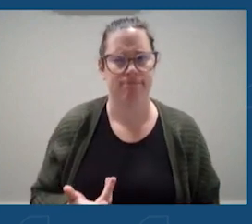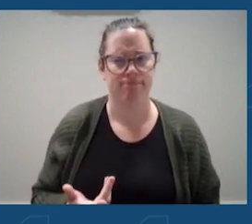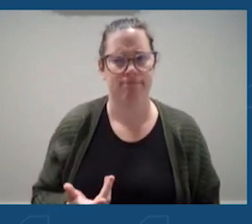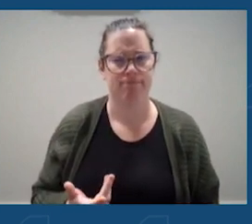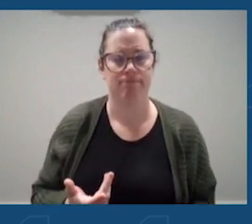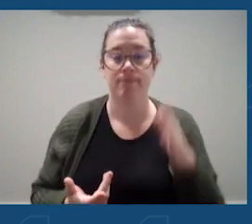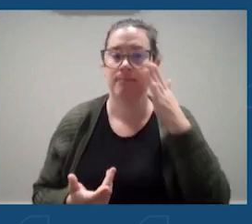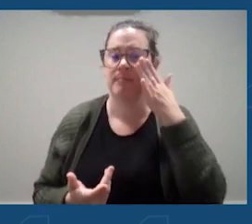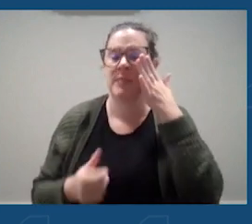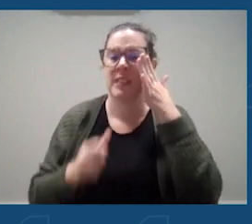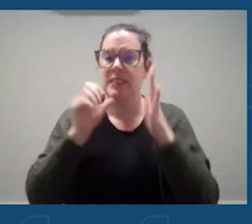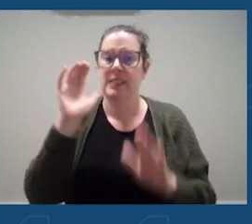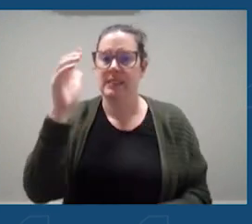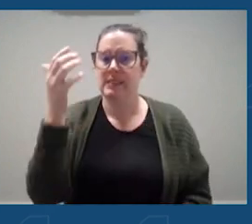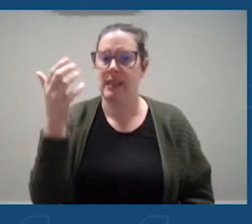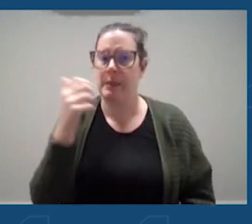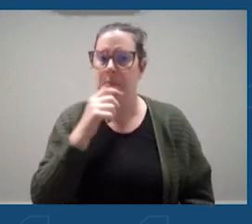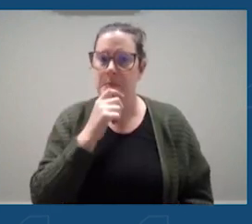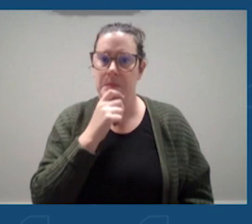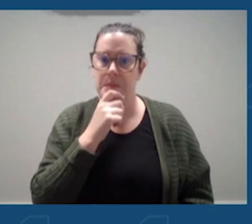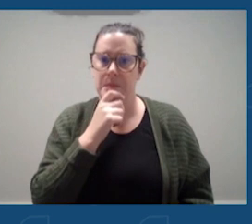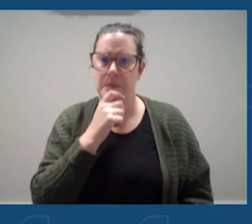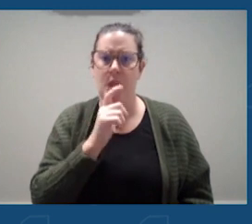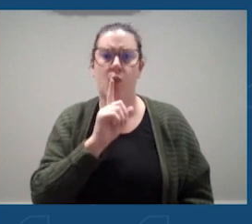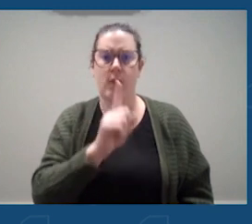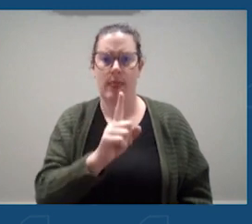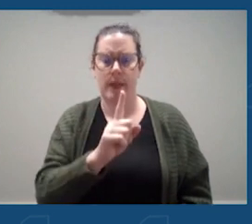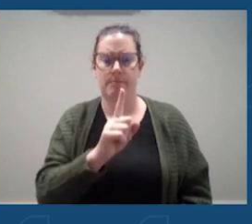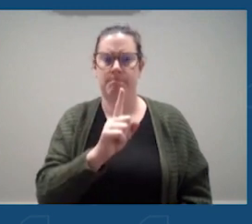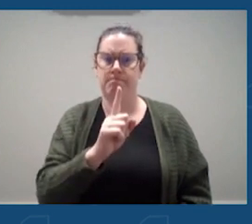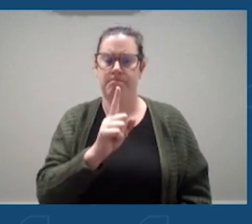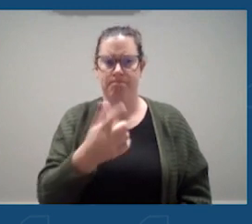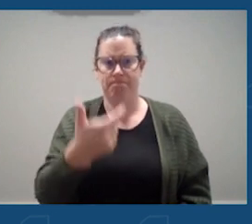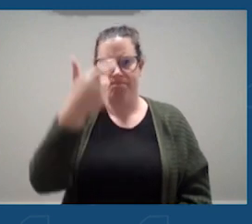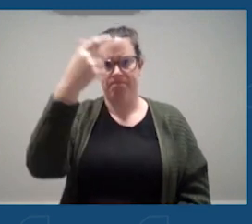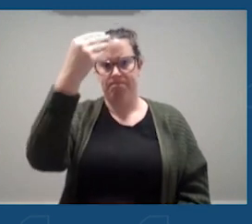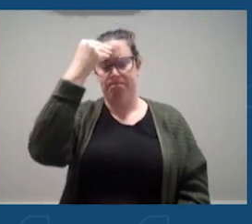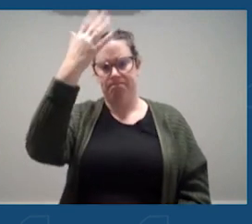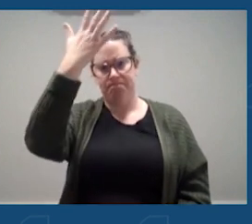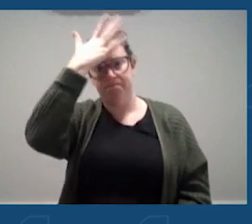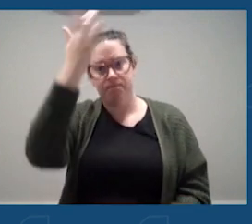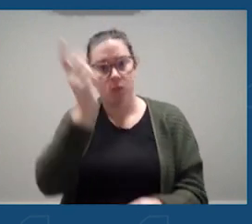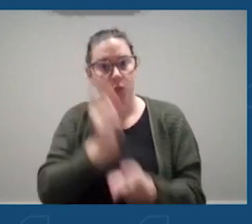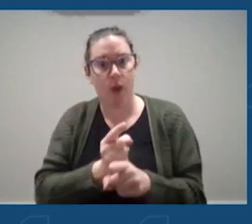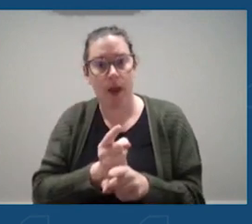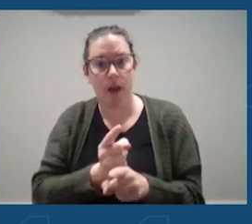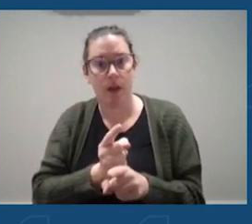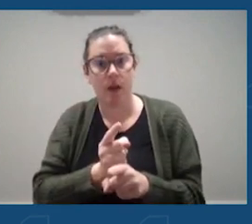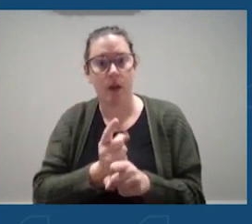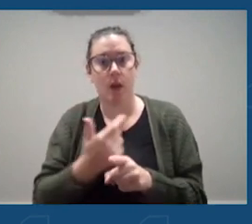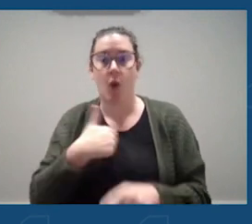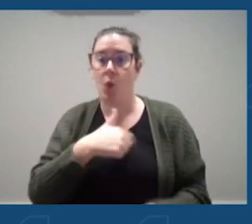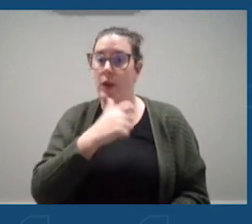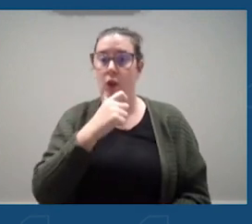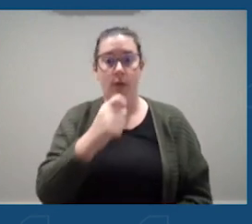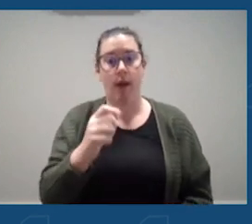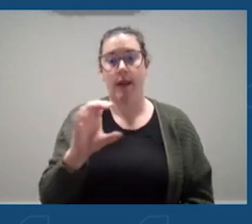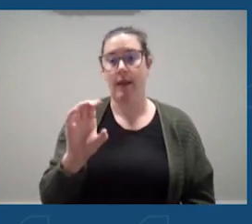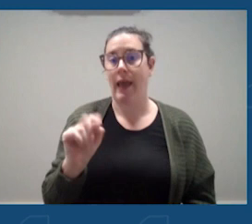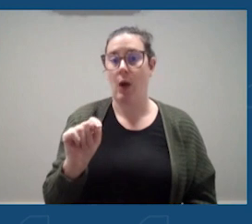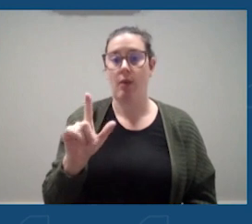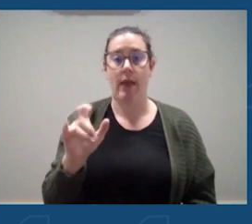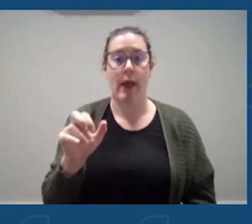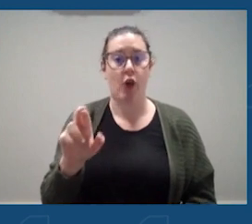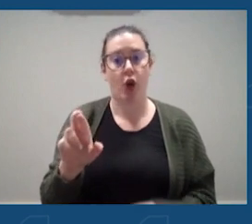Doesn't seem like it's sunk in very well, does it? And we're not an outlier. New York's not an outlier. All across the